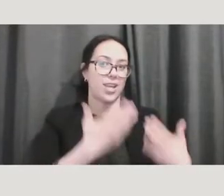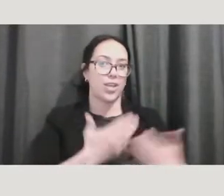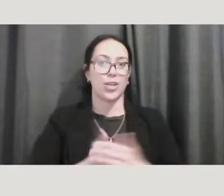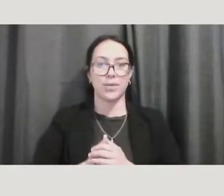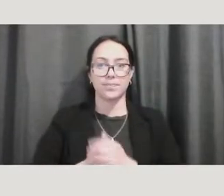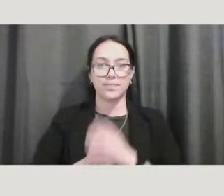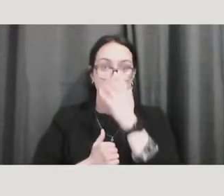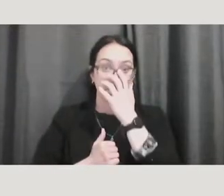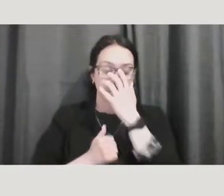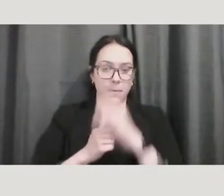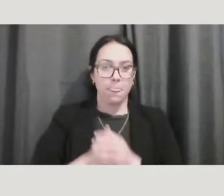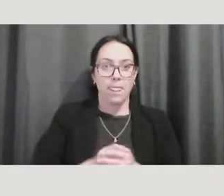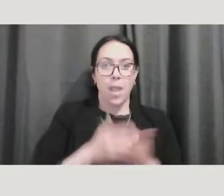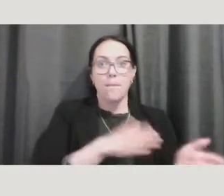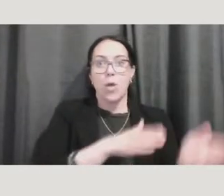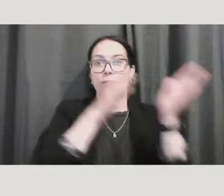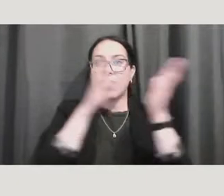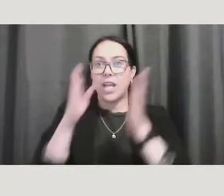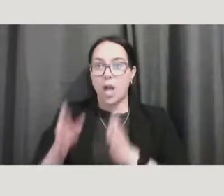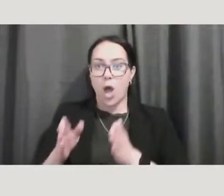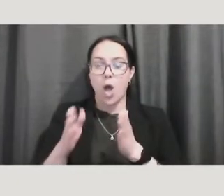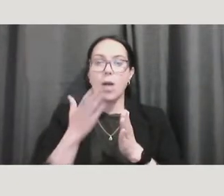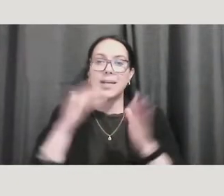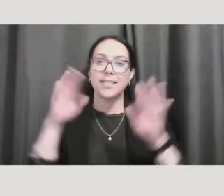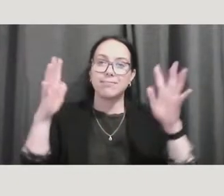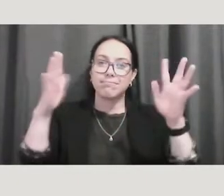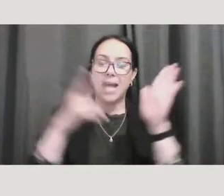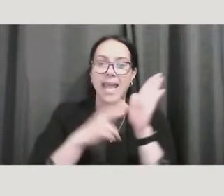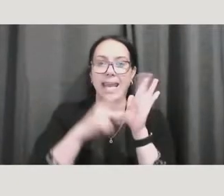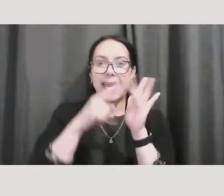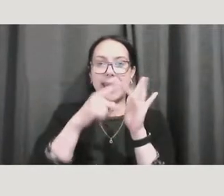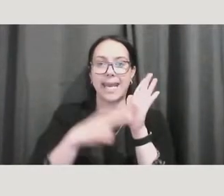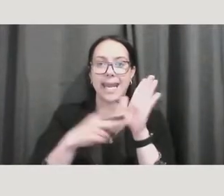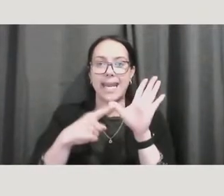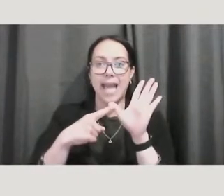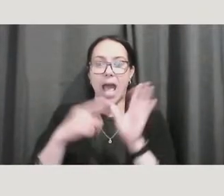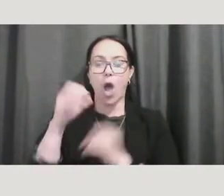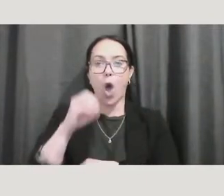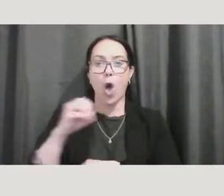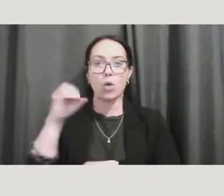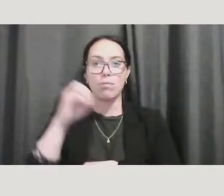moving along please put your hands together for Nina oberg Humphreys